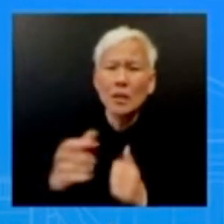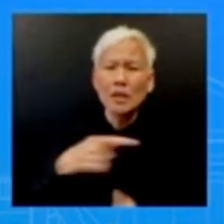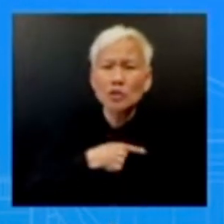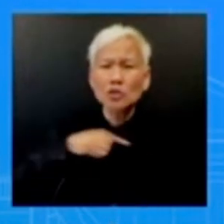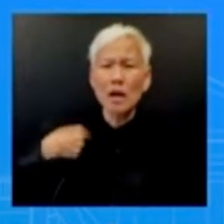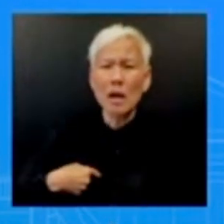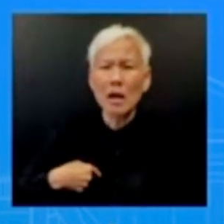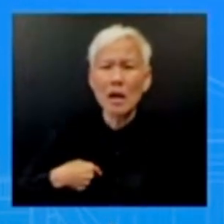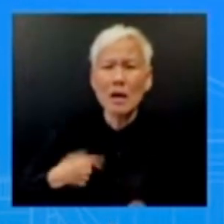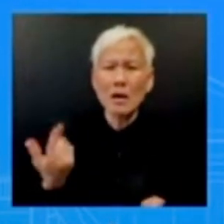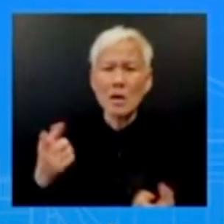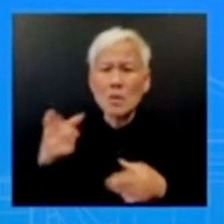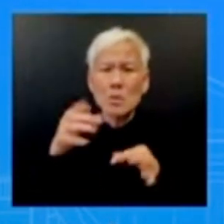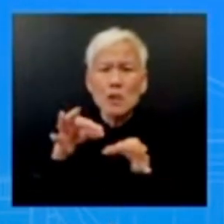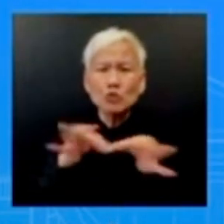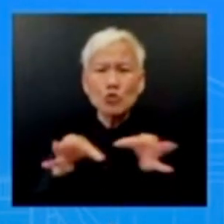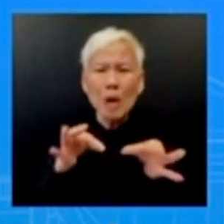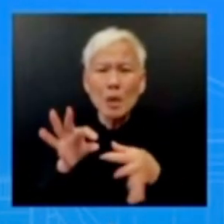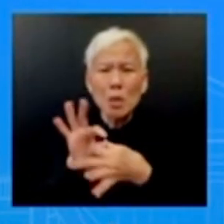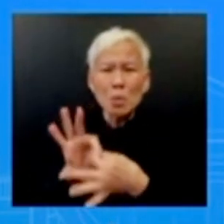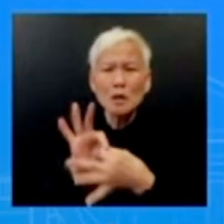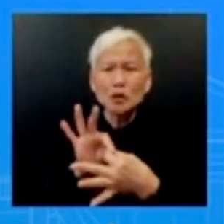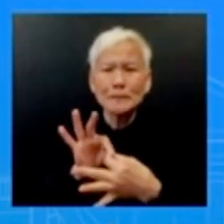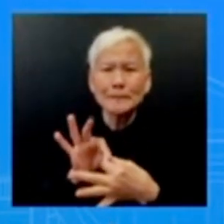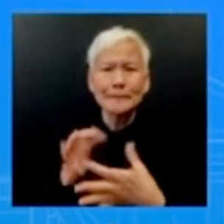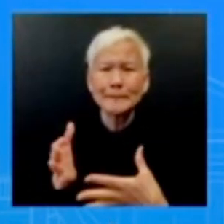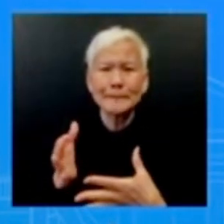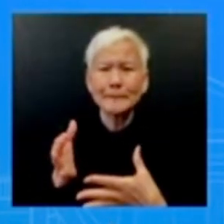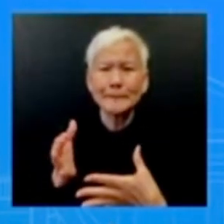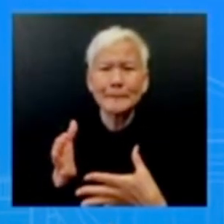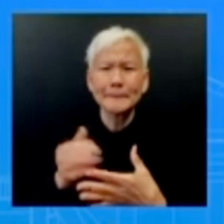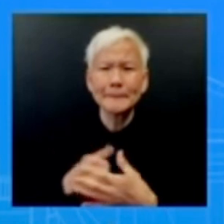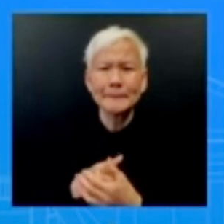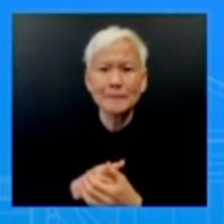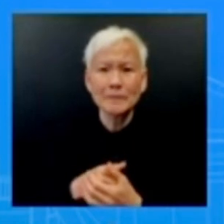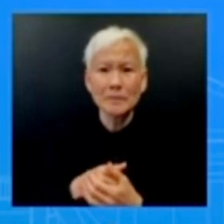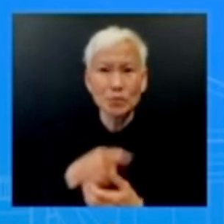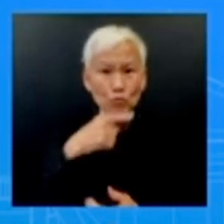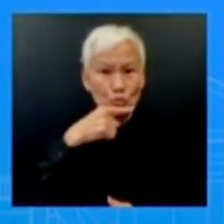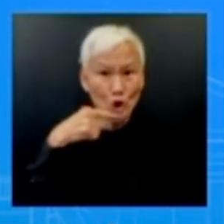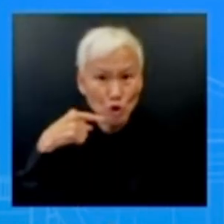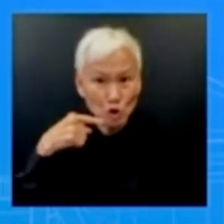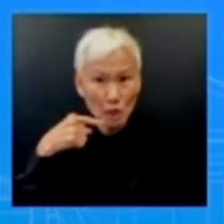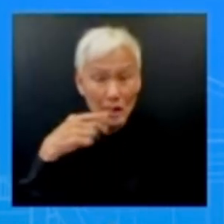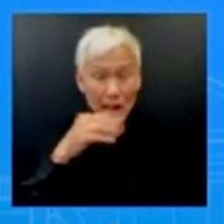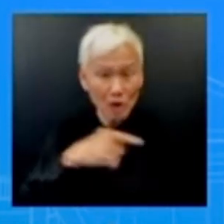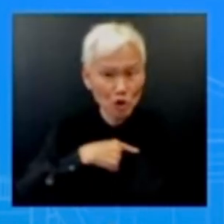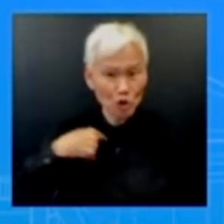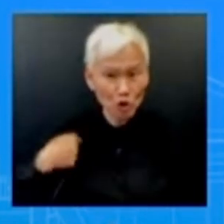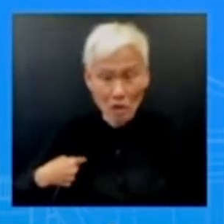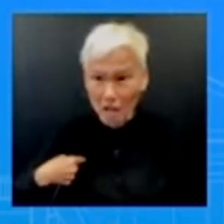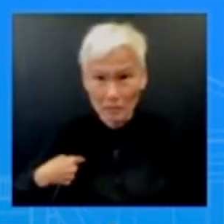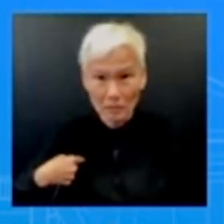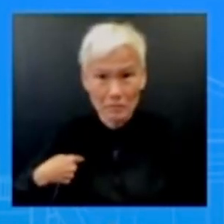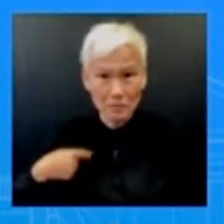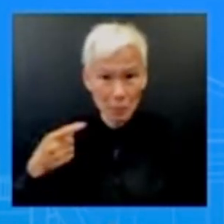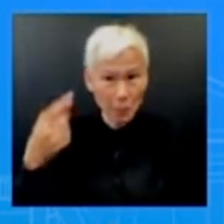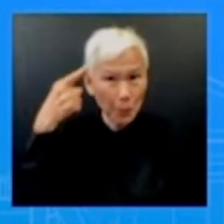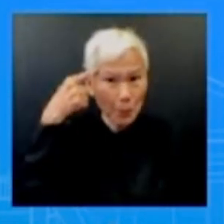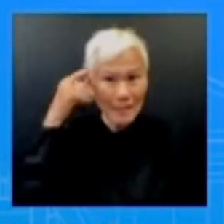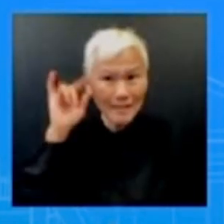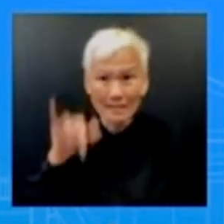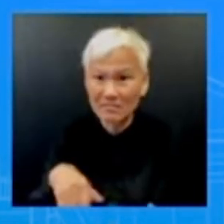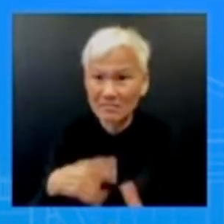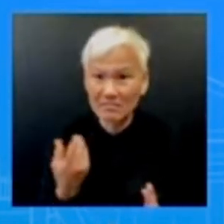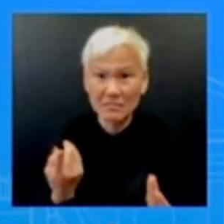two, convenience, not affection, Russia viewing China as a lifeline, do you guys view Russia at this point as a client state of China?